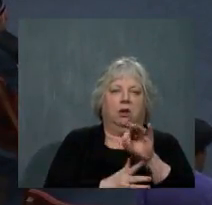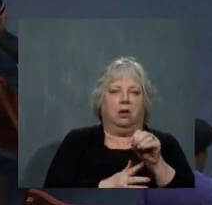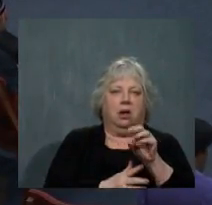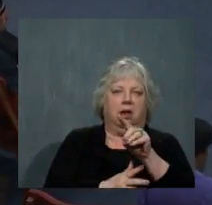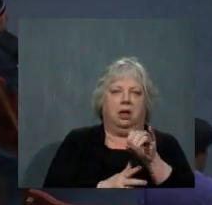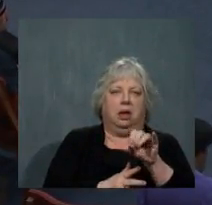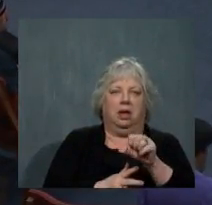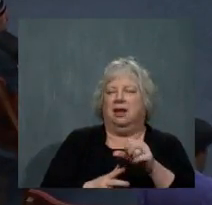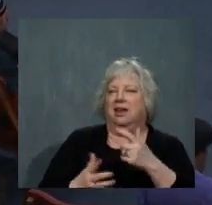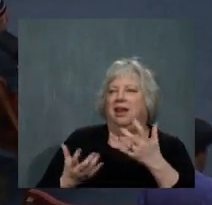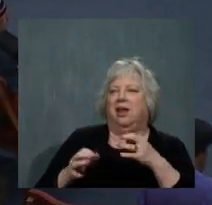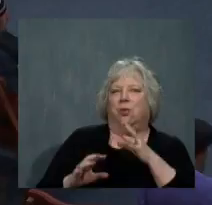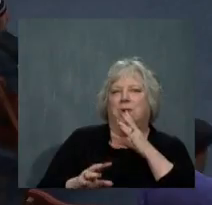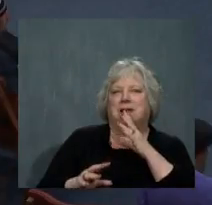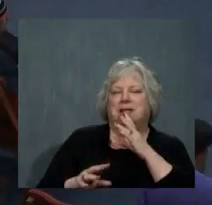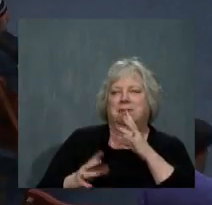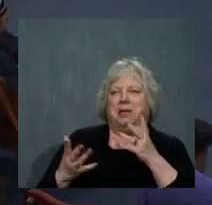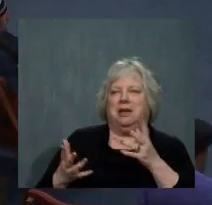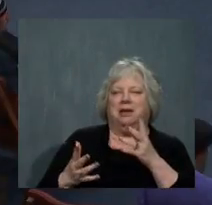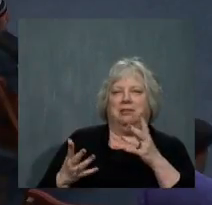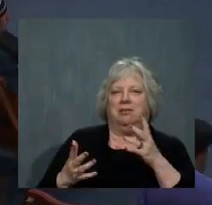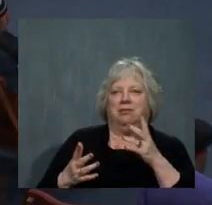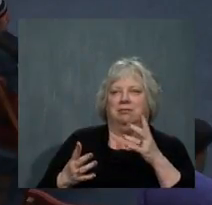I don't want to speak before the